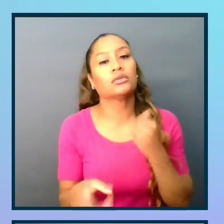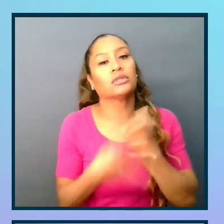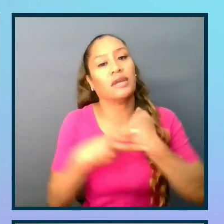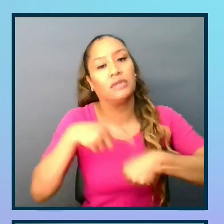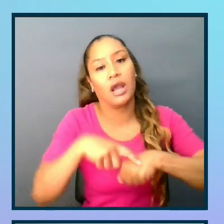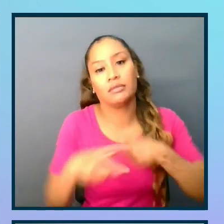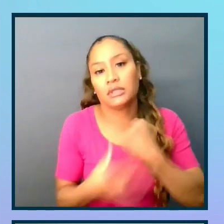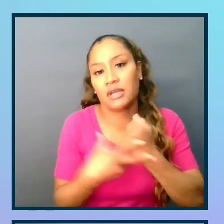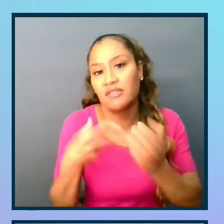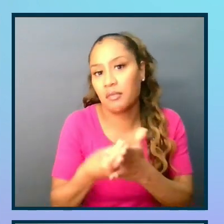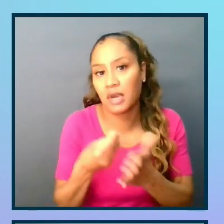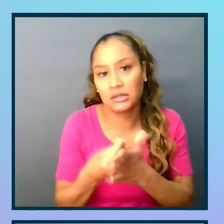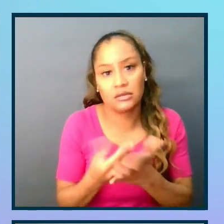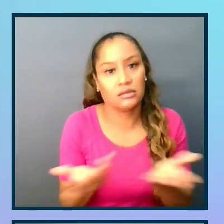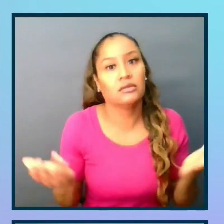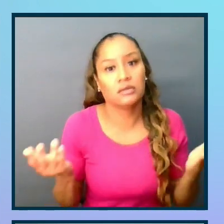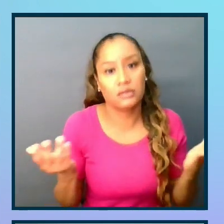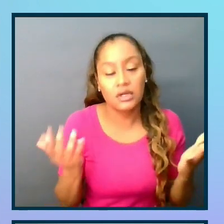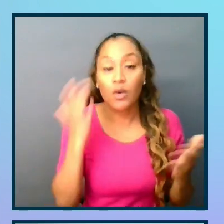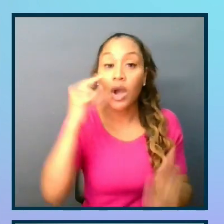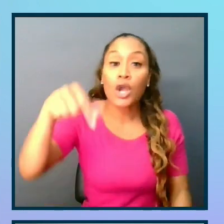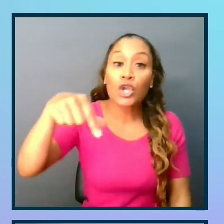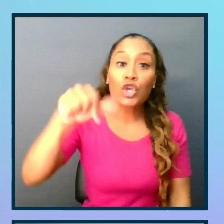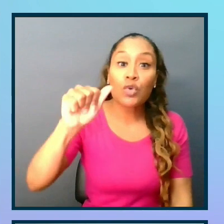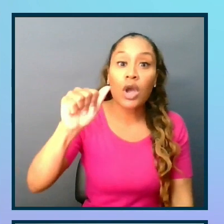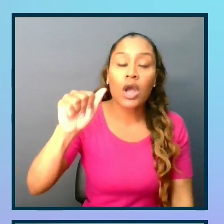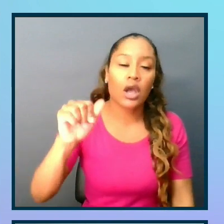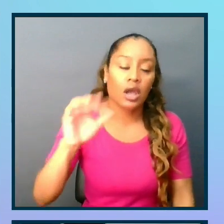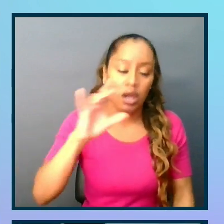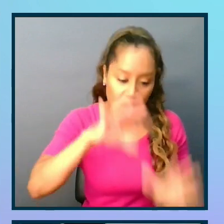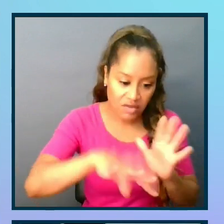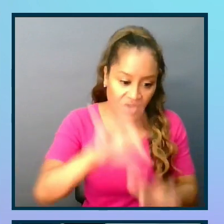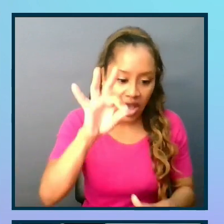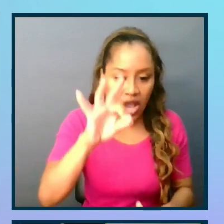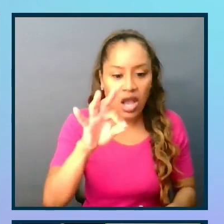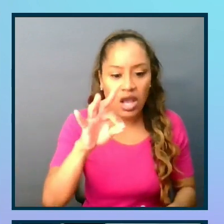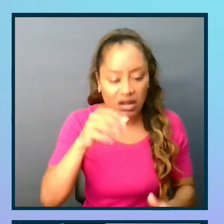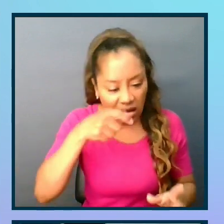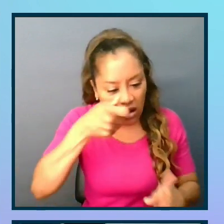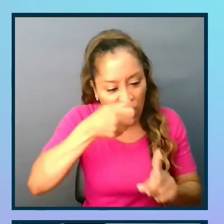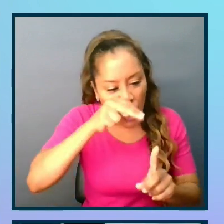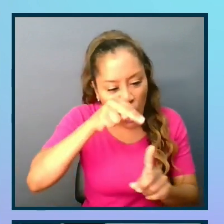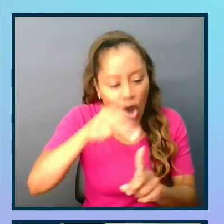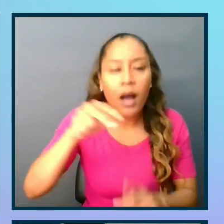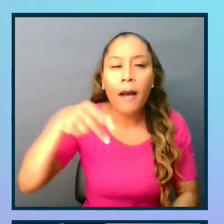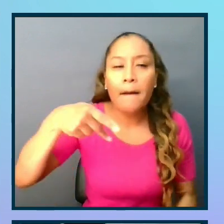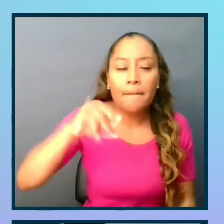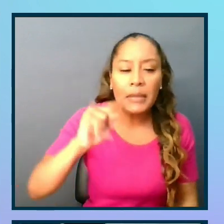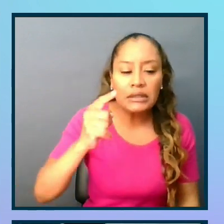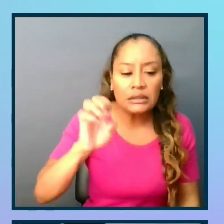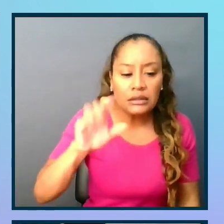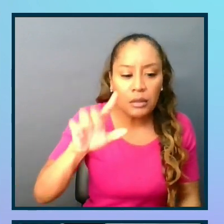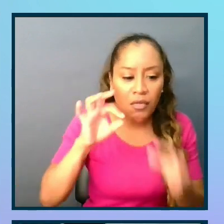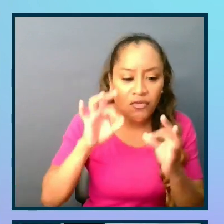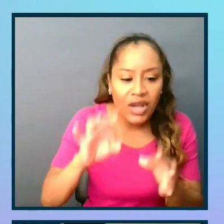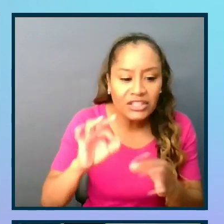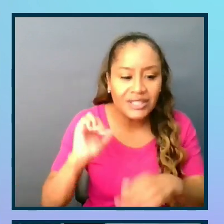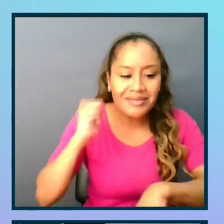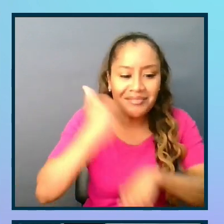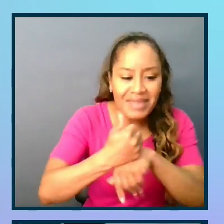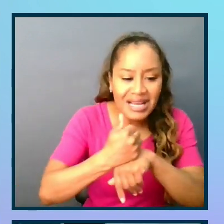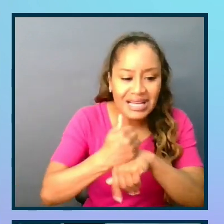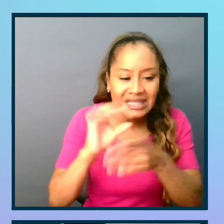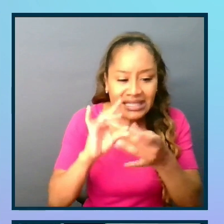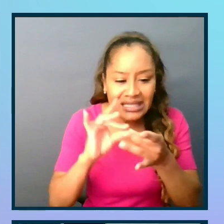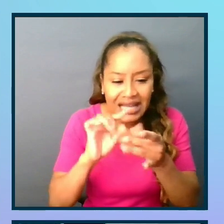because otherwise QA has to find it. They have to spend time looking at pixel perfection implementation details. They can spend